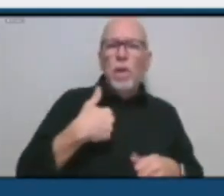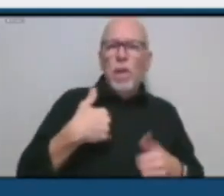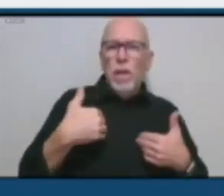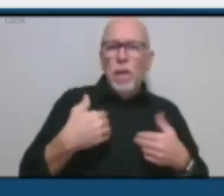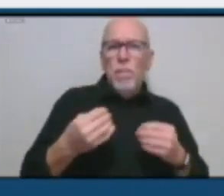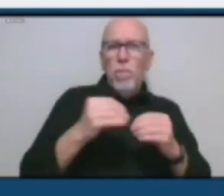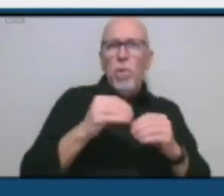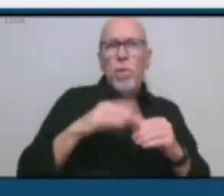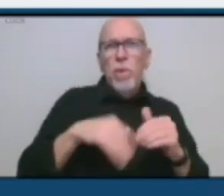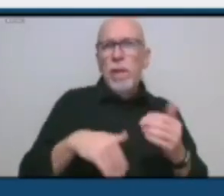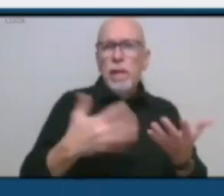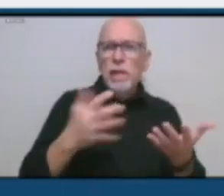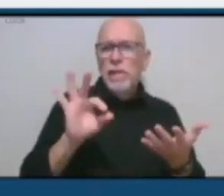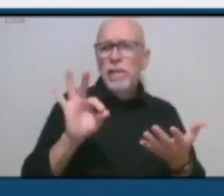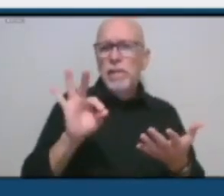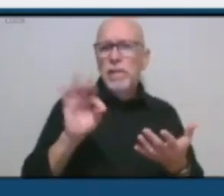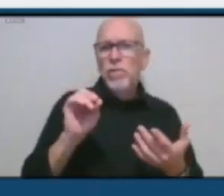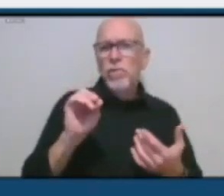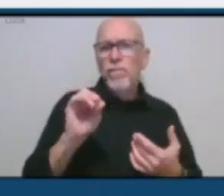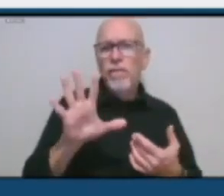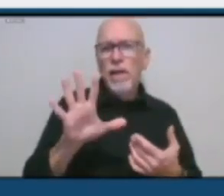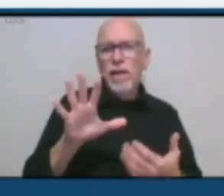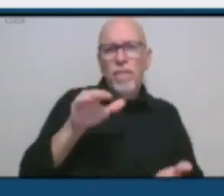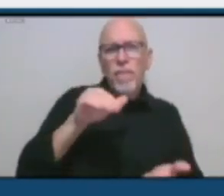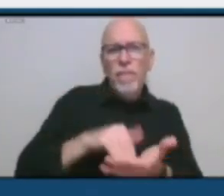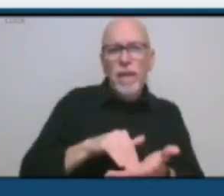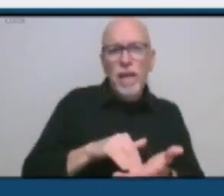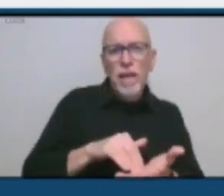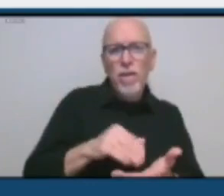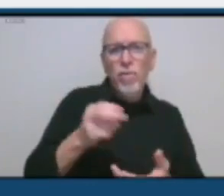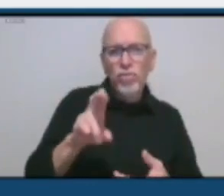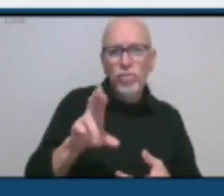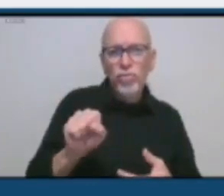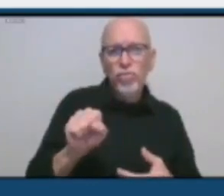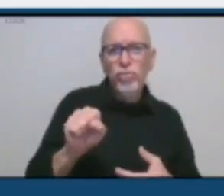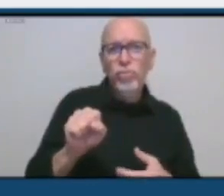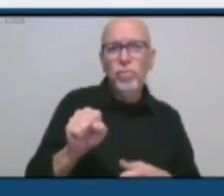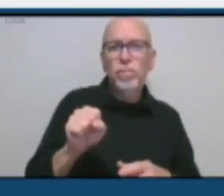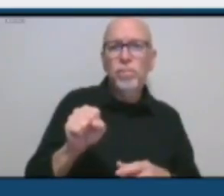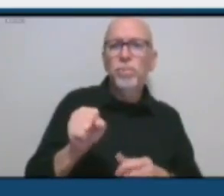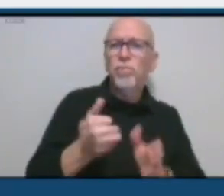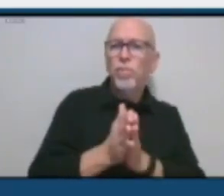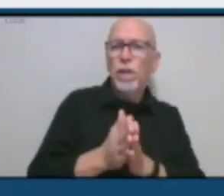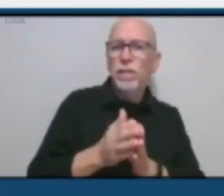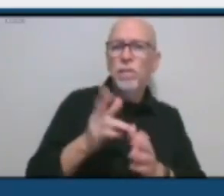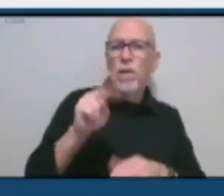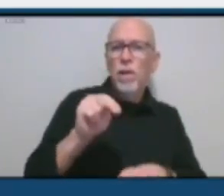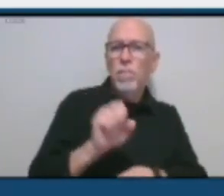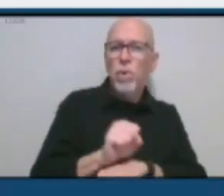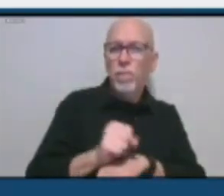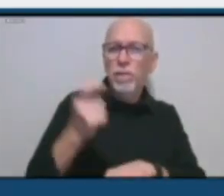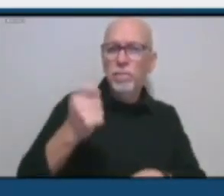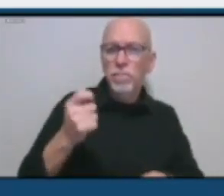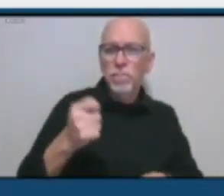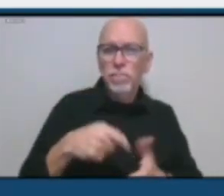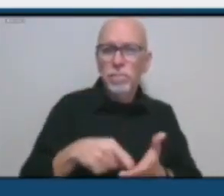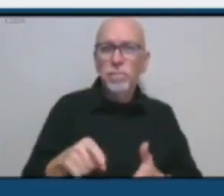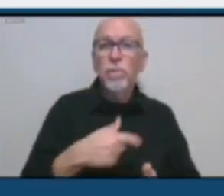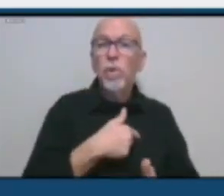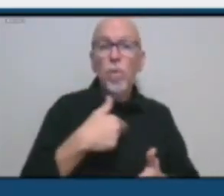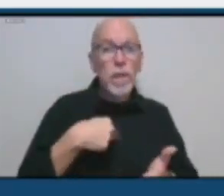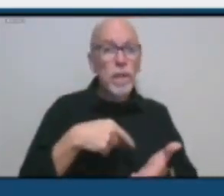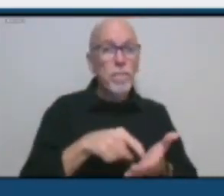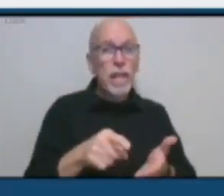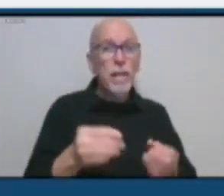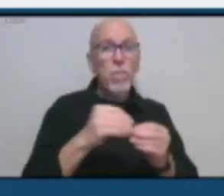about 905,000 Hoosiers to request benefit payments. We have paid over